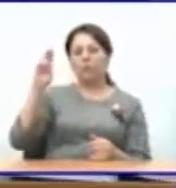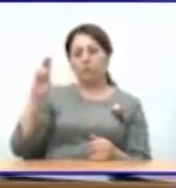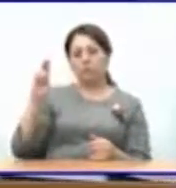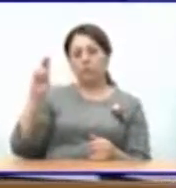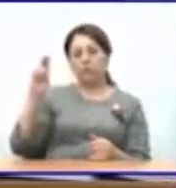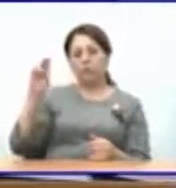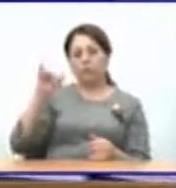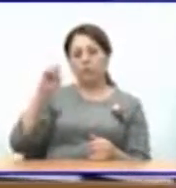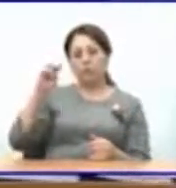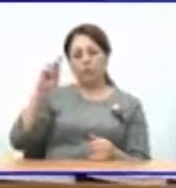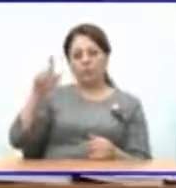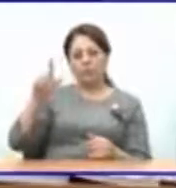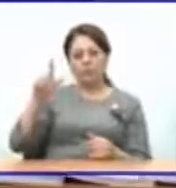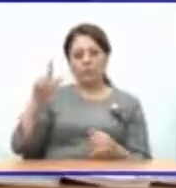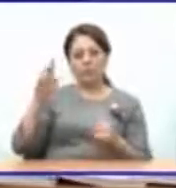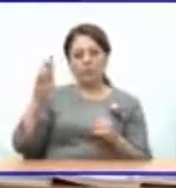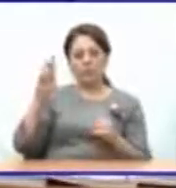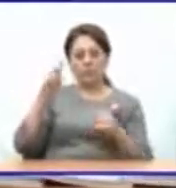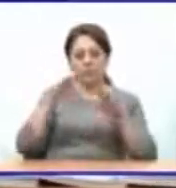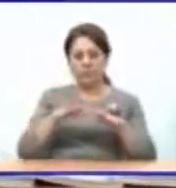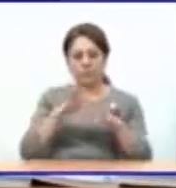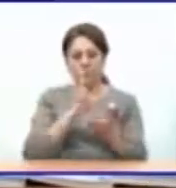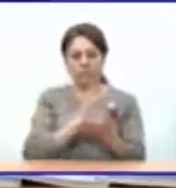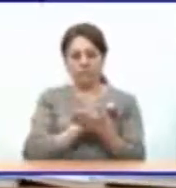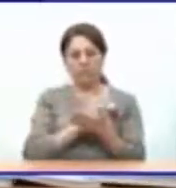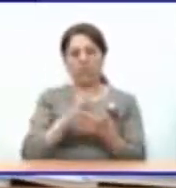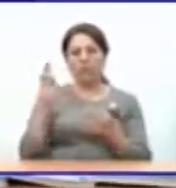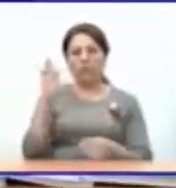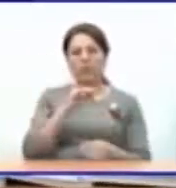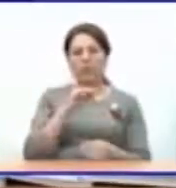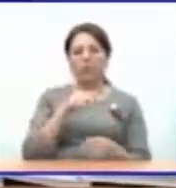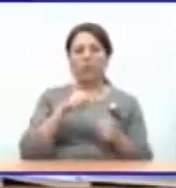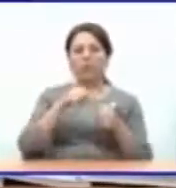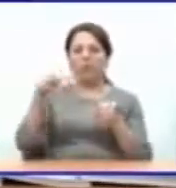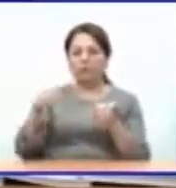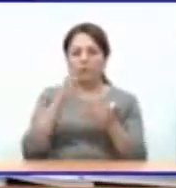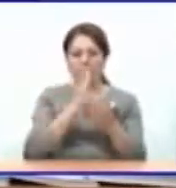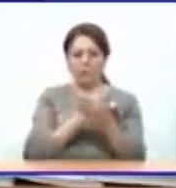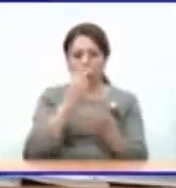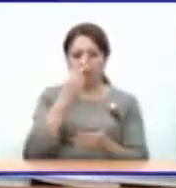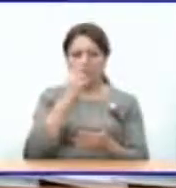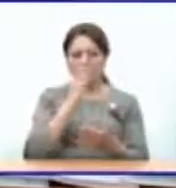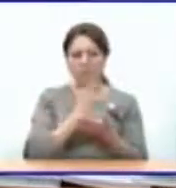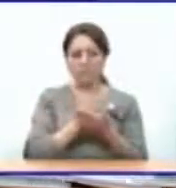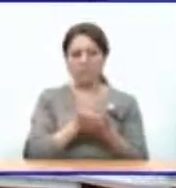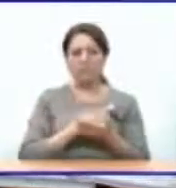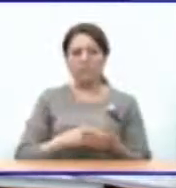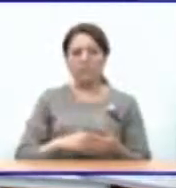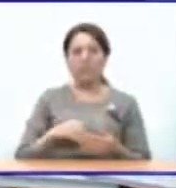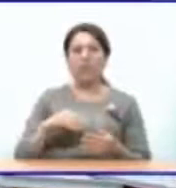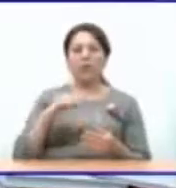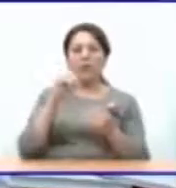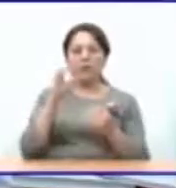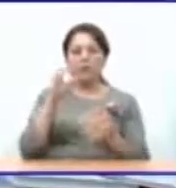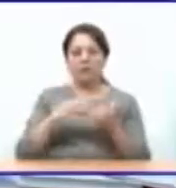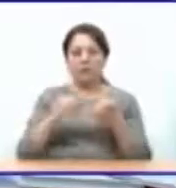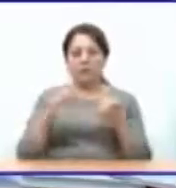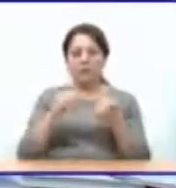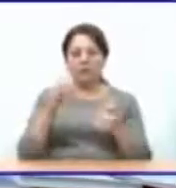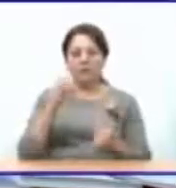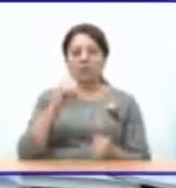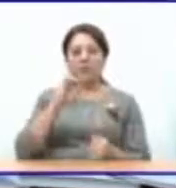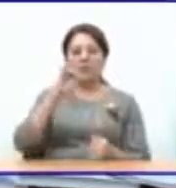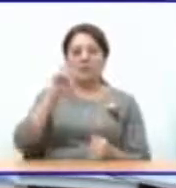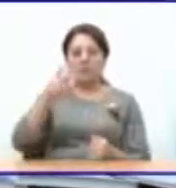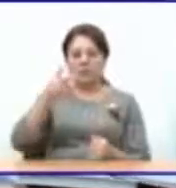Lekin ularning orasida qandaydir farq borligini ko'rib turibsiz. Demak, yerning janubiy magnit qutbi bu